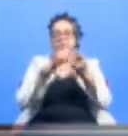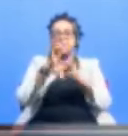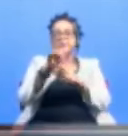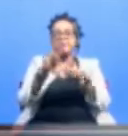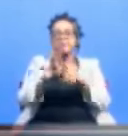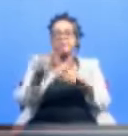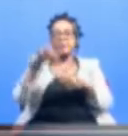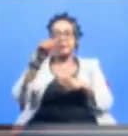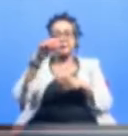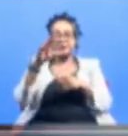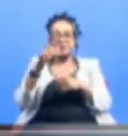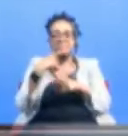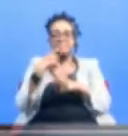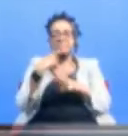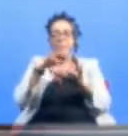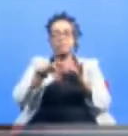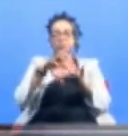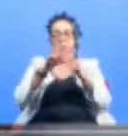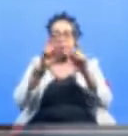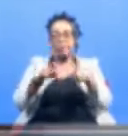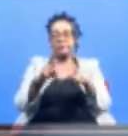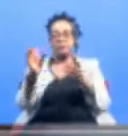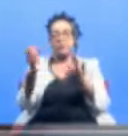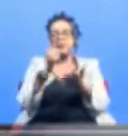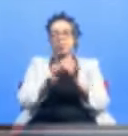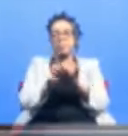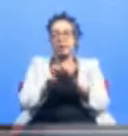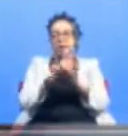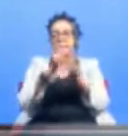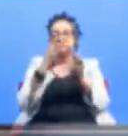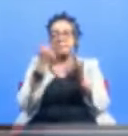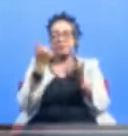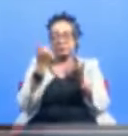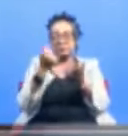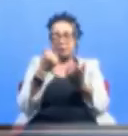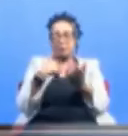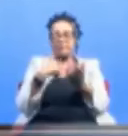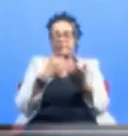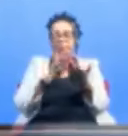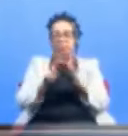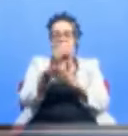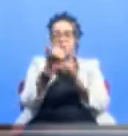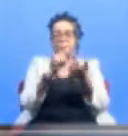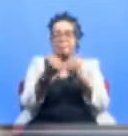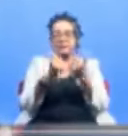stated that the position she now occupies should have been filled through competitive recruitment.